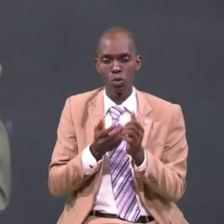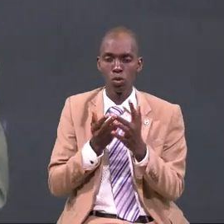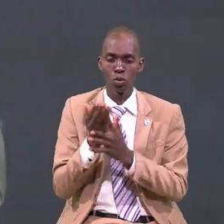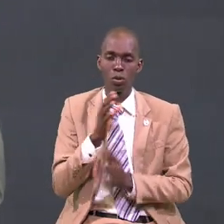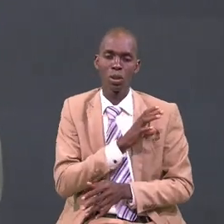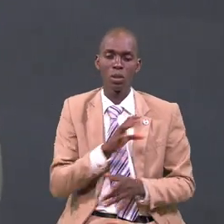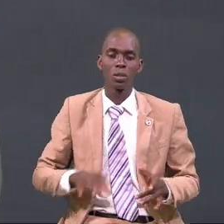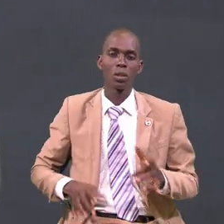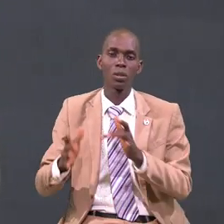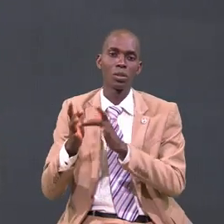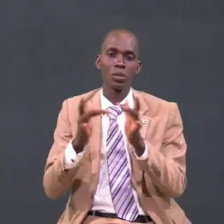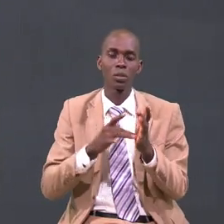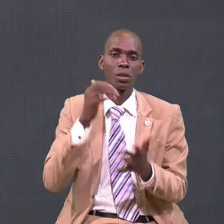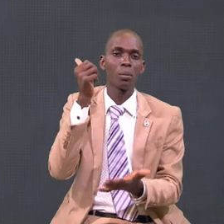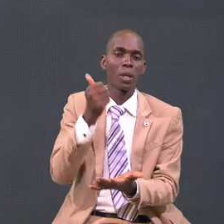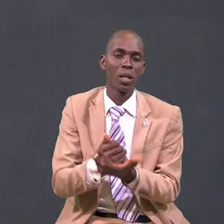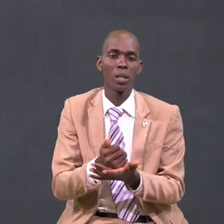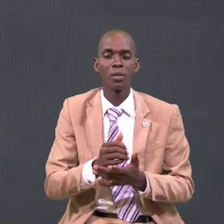Jesus.